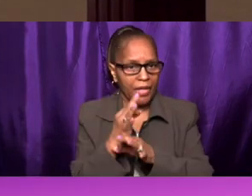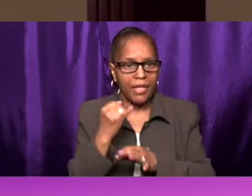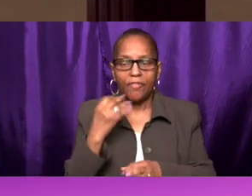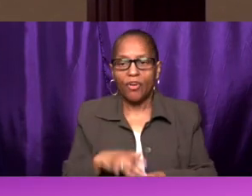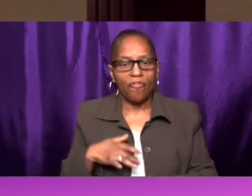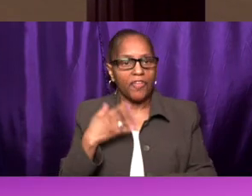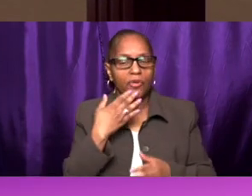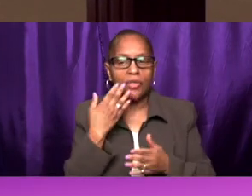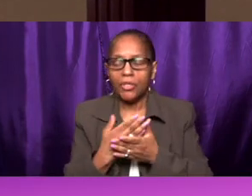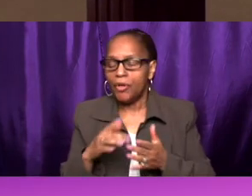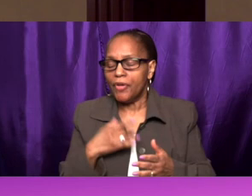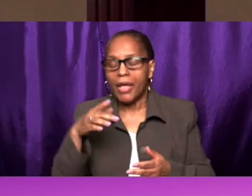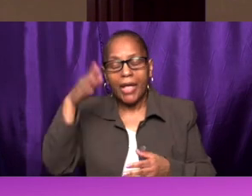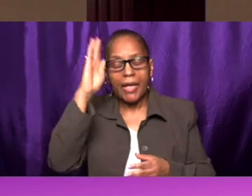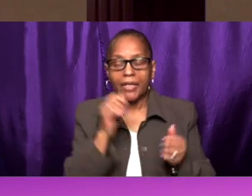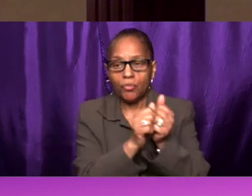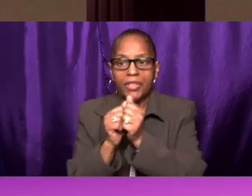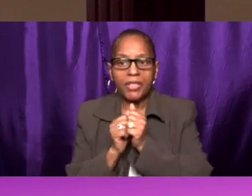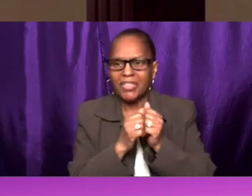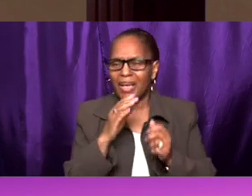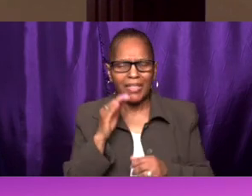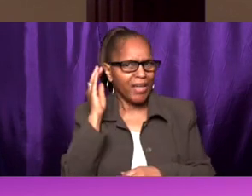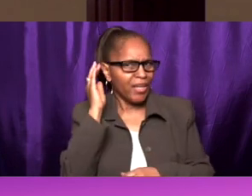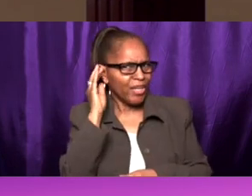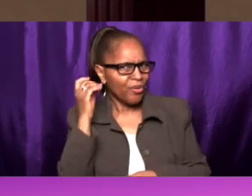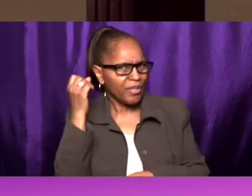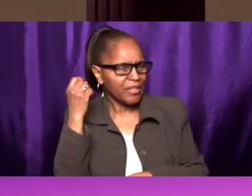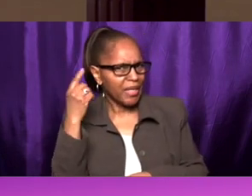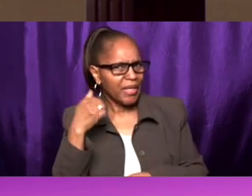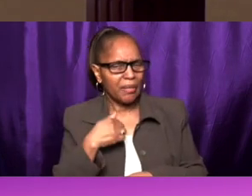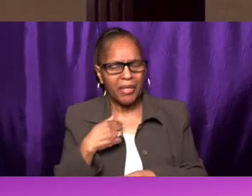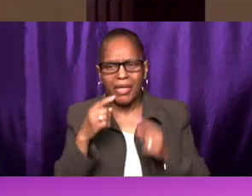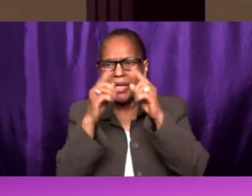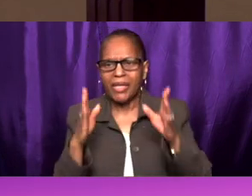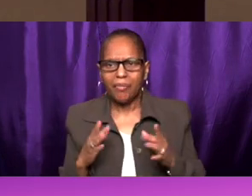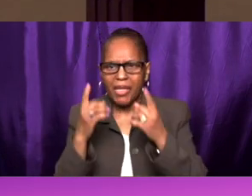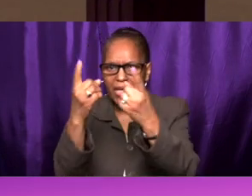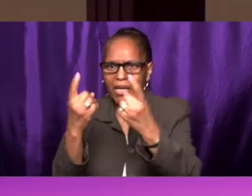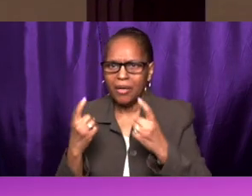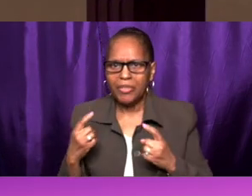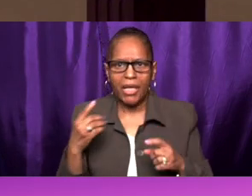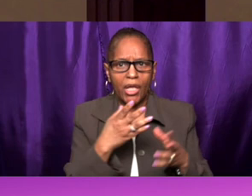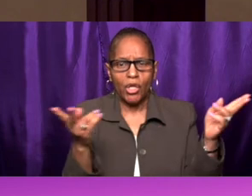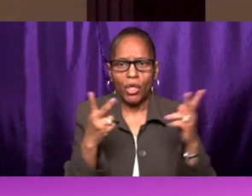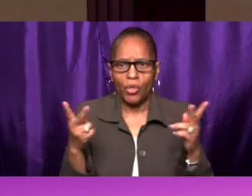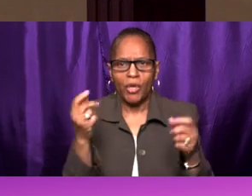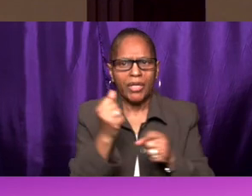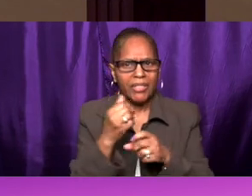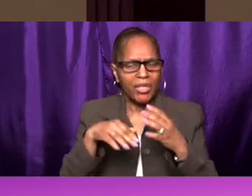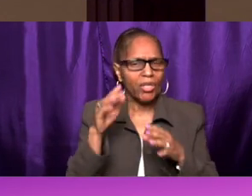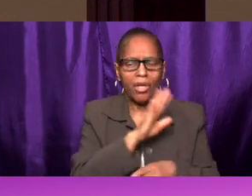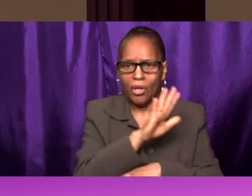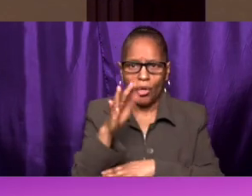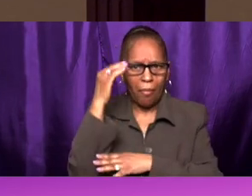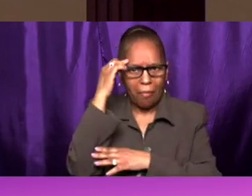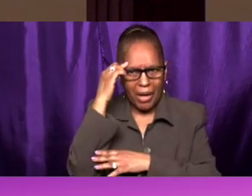feel like God is with us. God's not hearing me. I can't. And the enemy just comes at you, gets in the recesses of your mind,